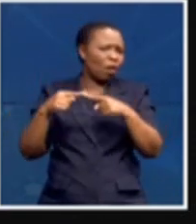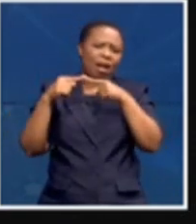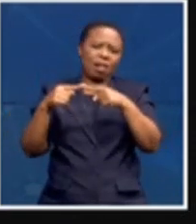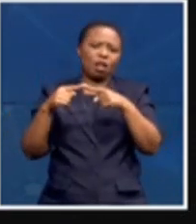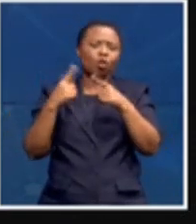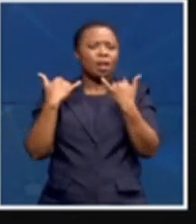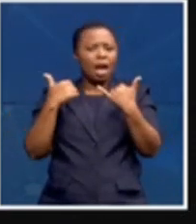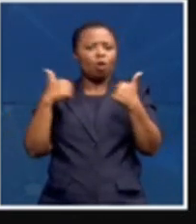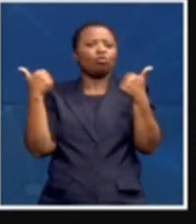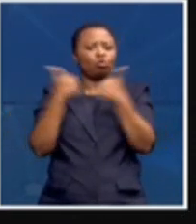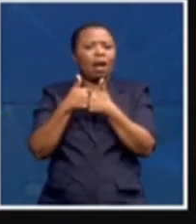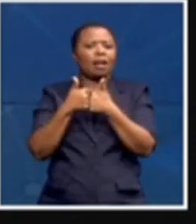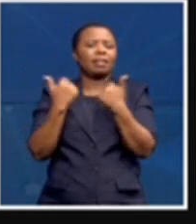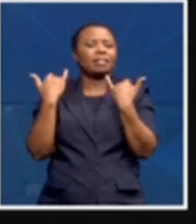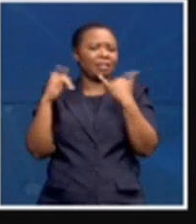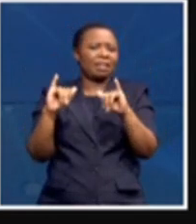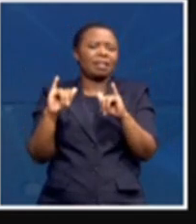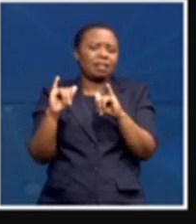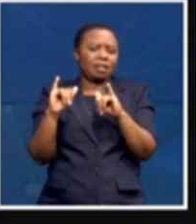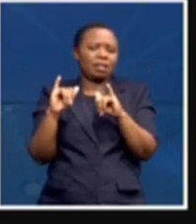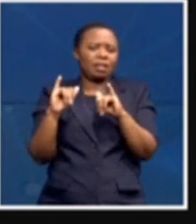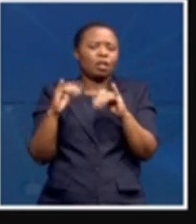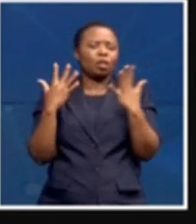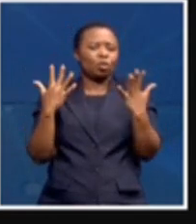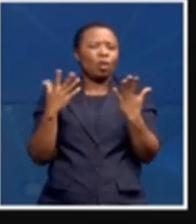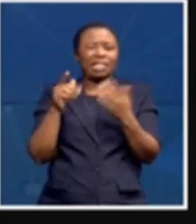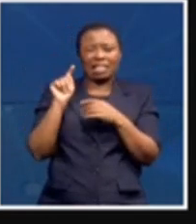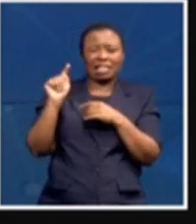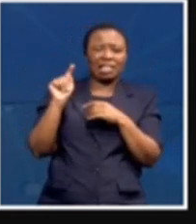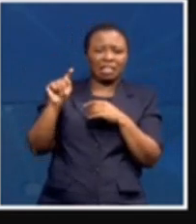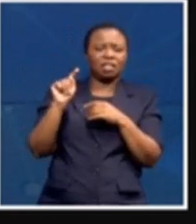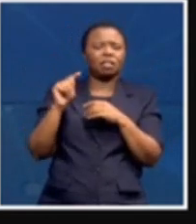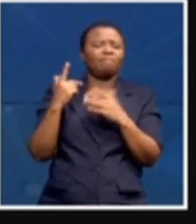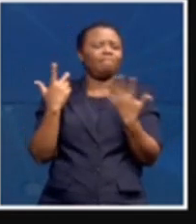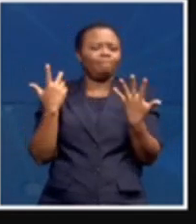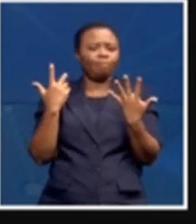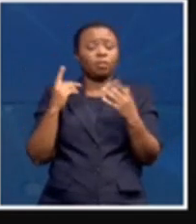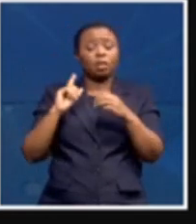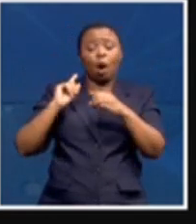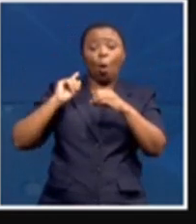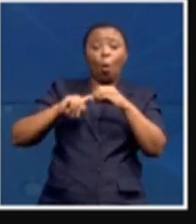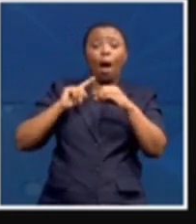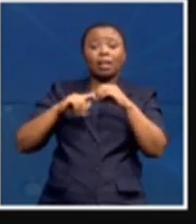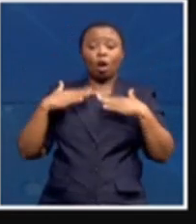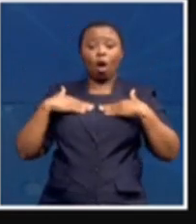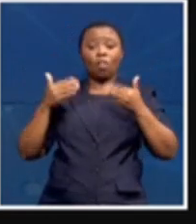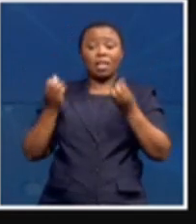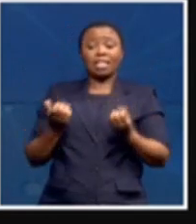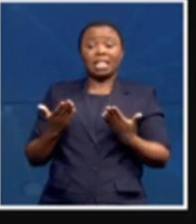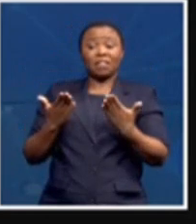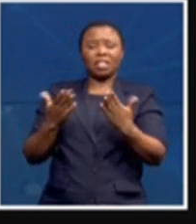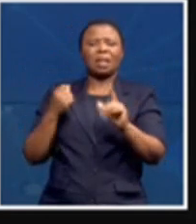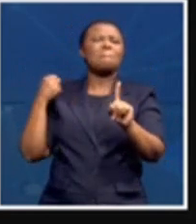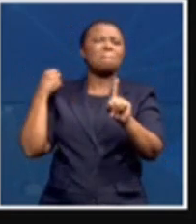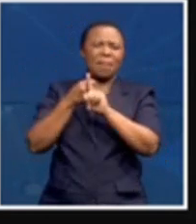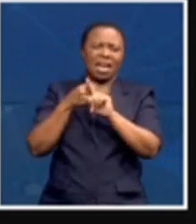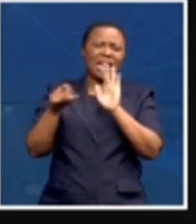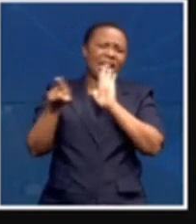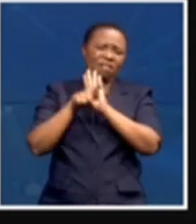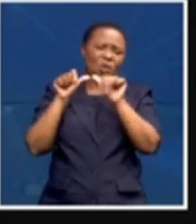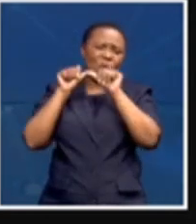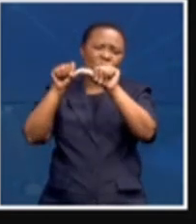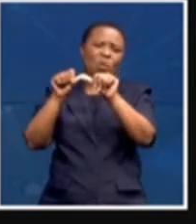will continue to have an impact on the quality of healthcare services that are provided. So the situation is dire. I mean, if you go to Helen